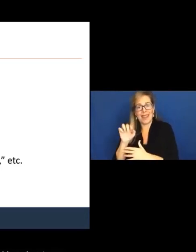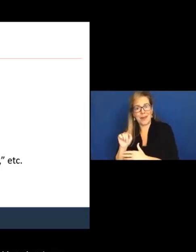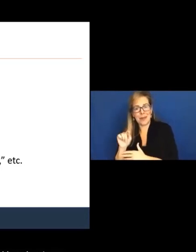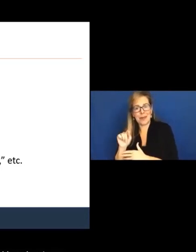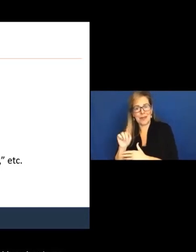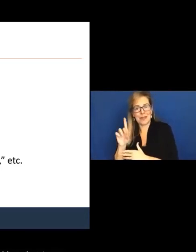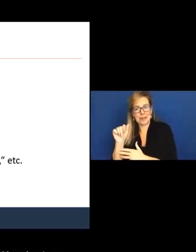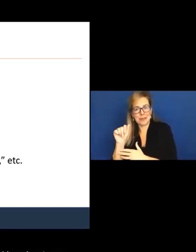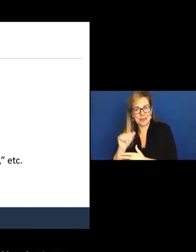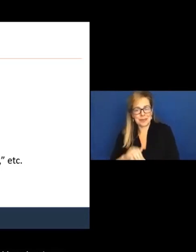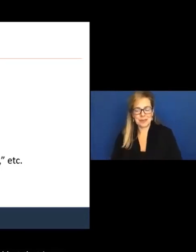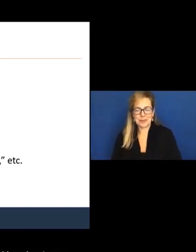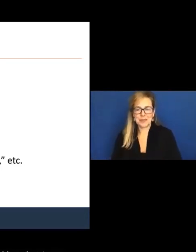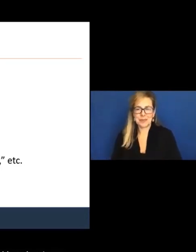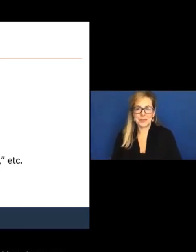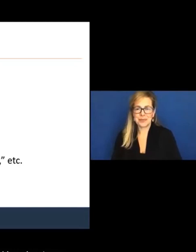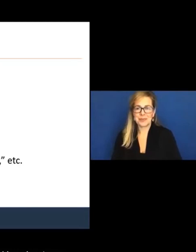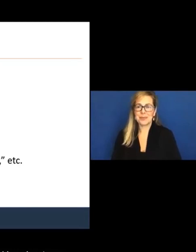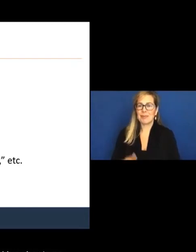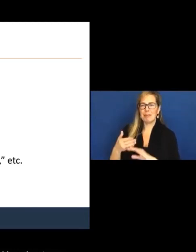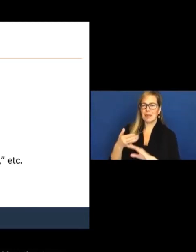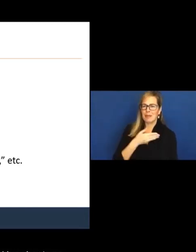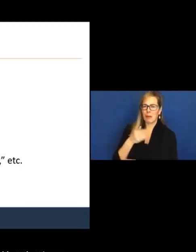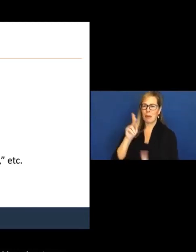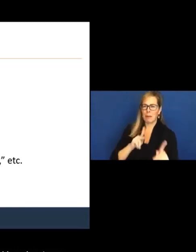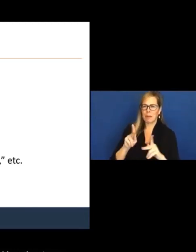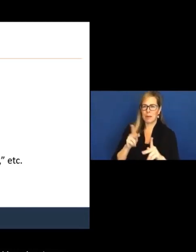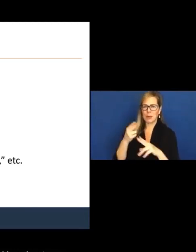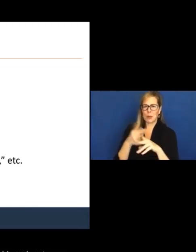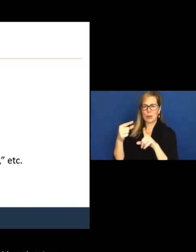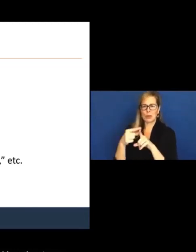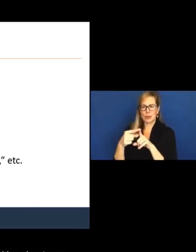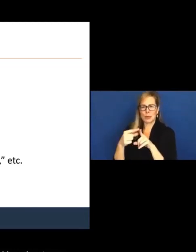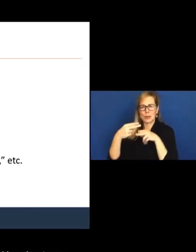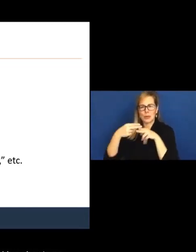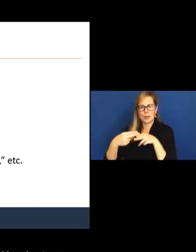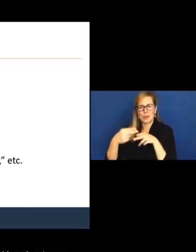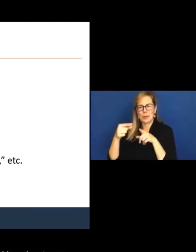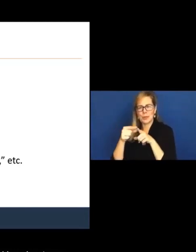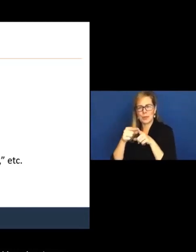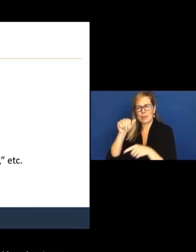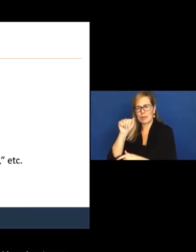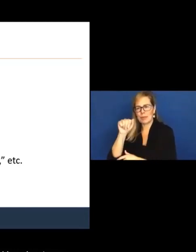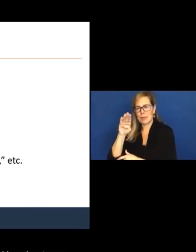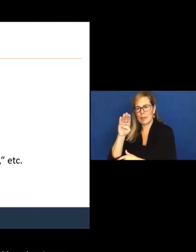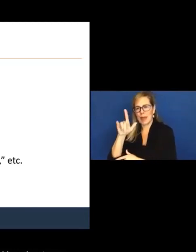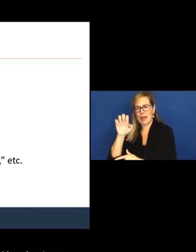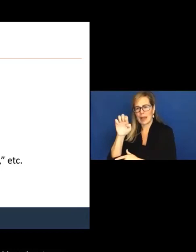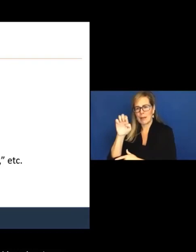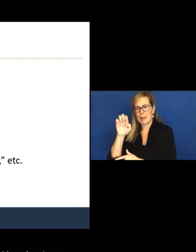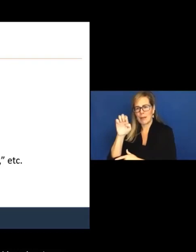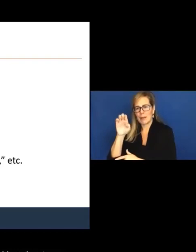The term used to be able-bodied, but that is no longer really well looked